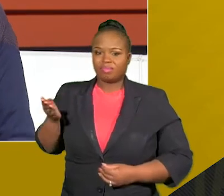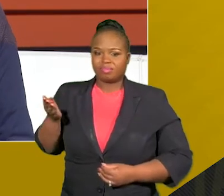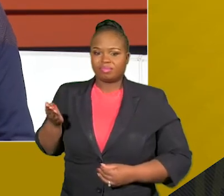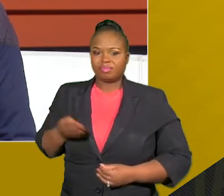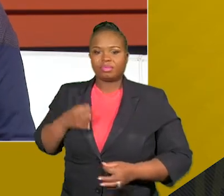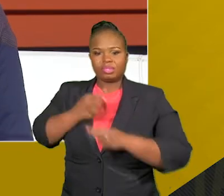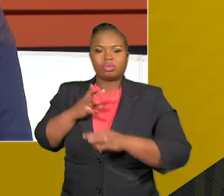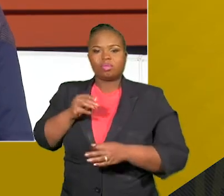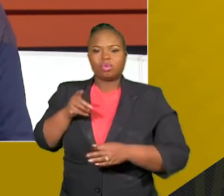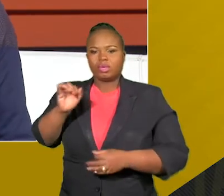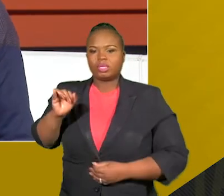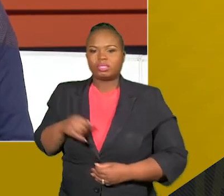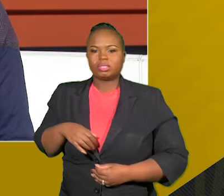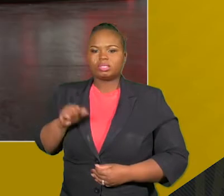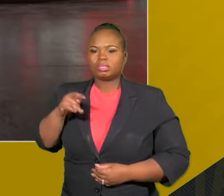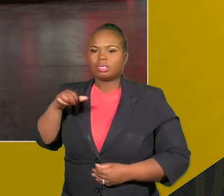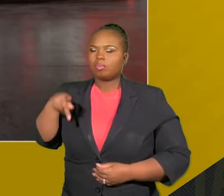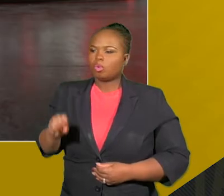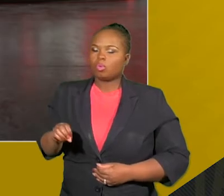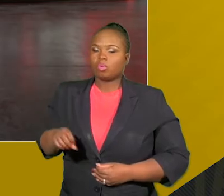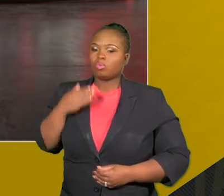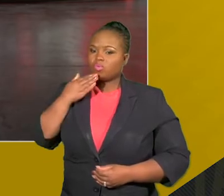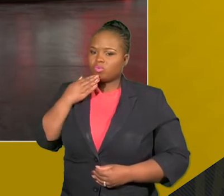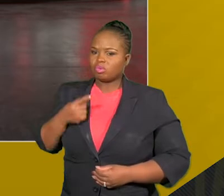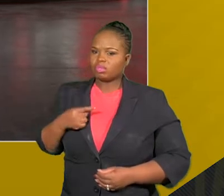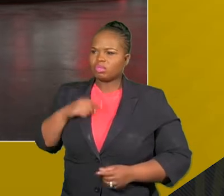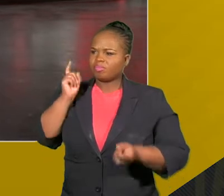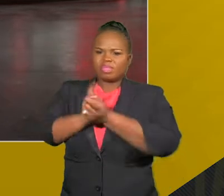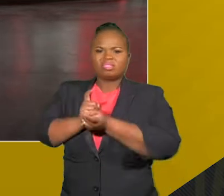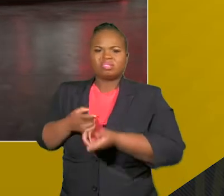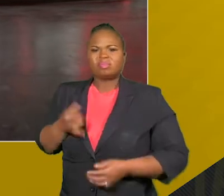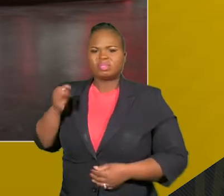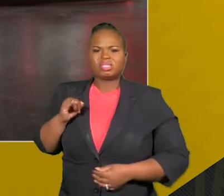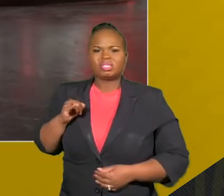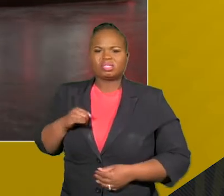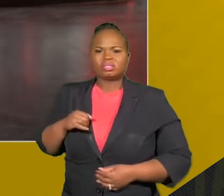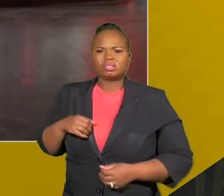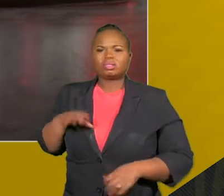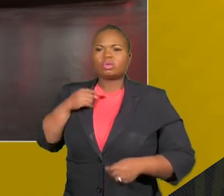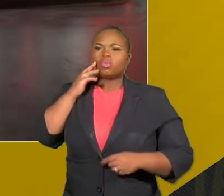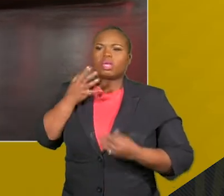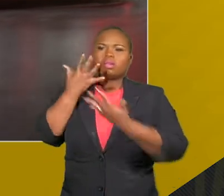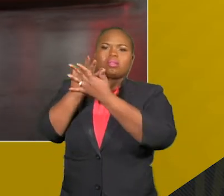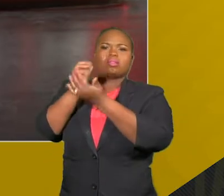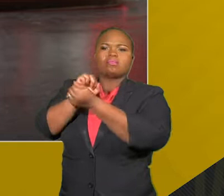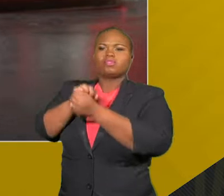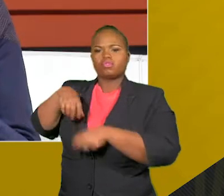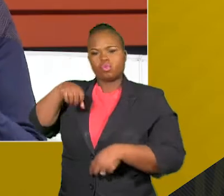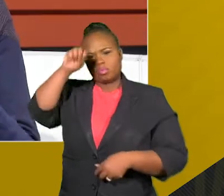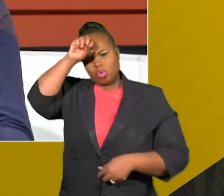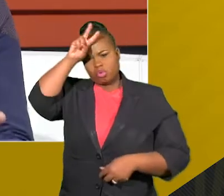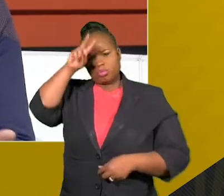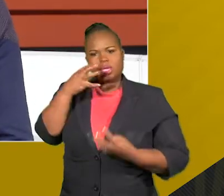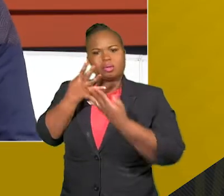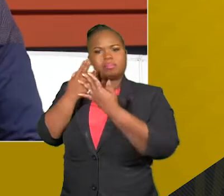audience, Thetha Sakamela, who's, I met him, you know, still in his orange uniform, at Boksburg Prison, and now he's